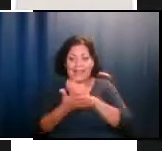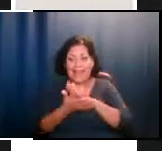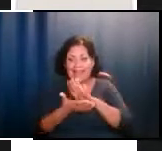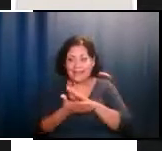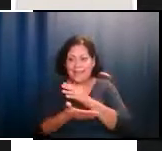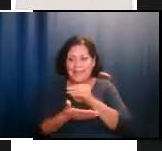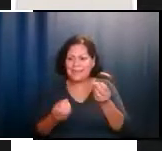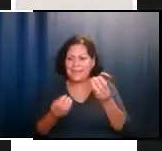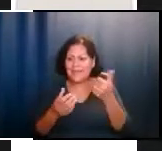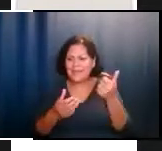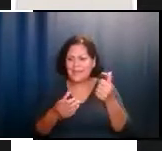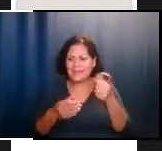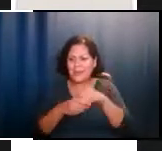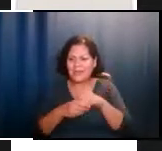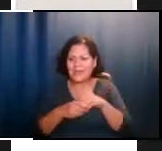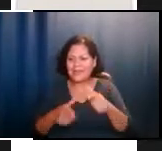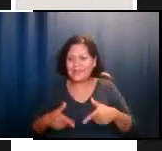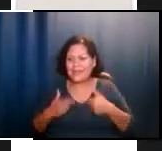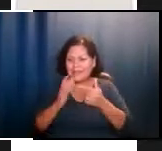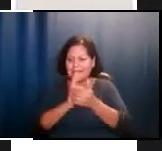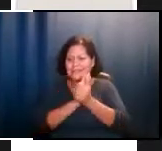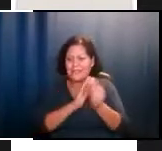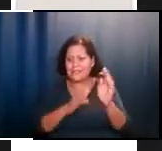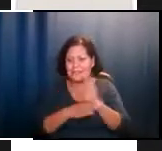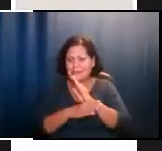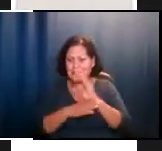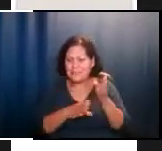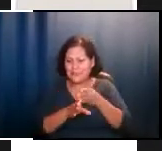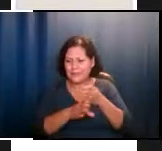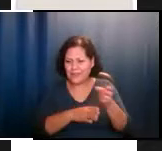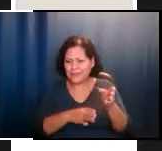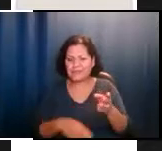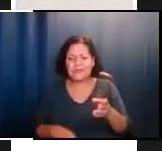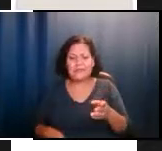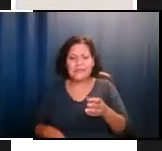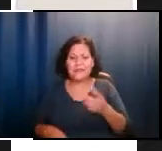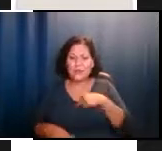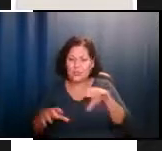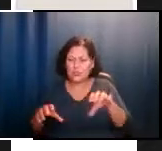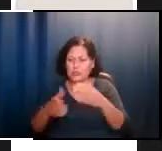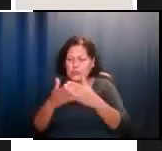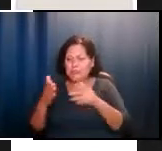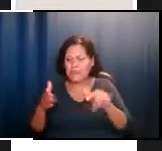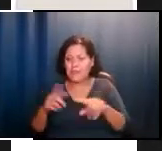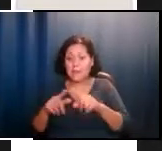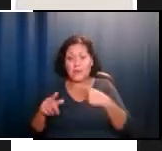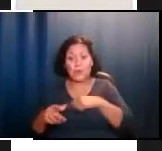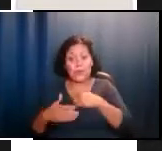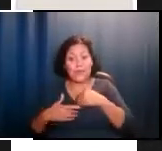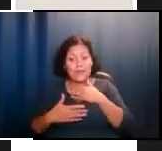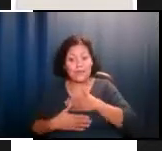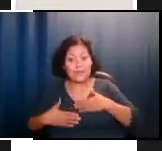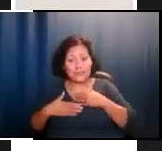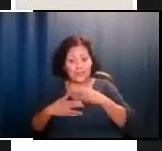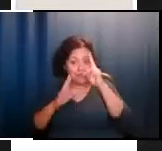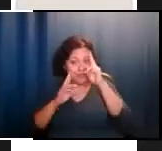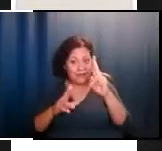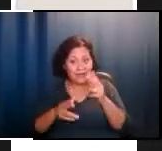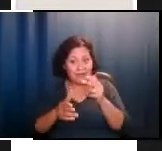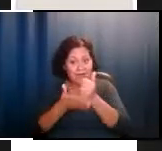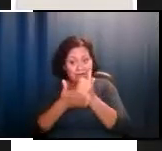are in the life skills business, right? And so we do some of that, but we have the pleasure and honor of just helping